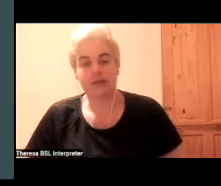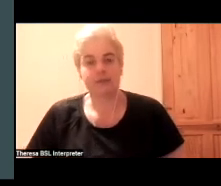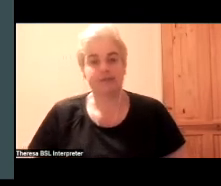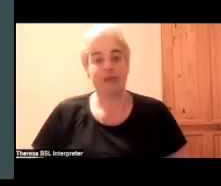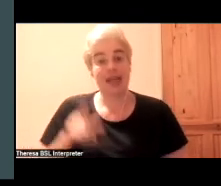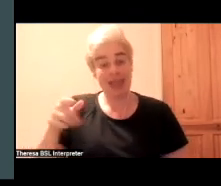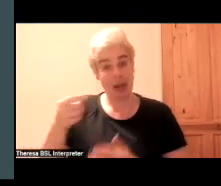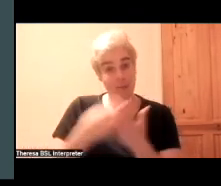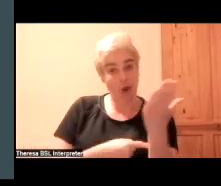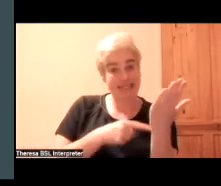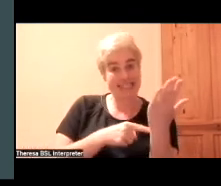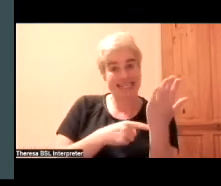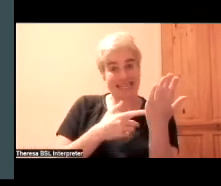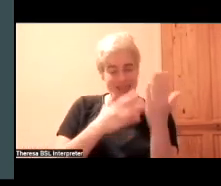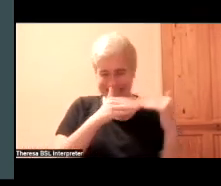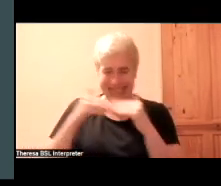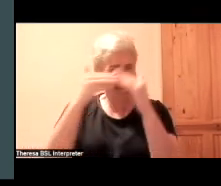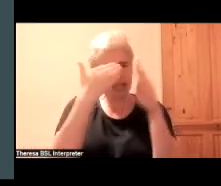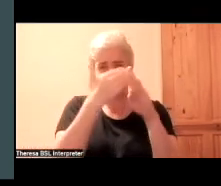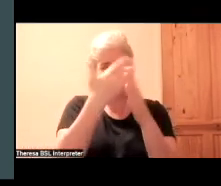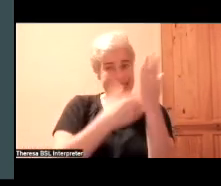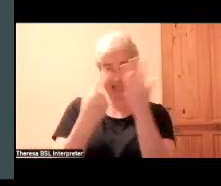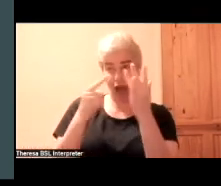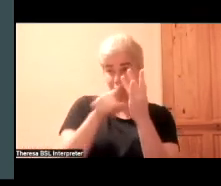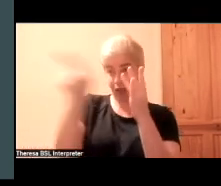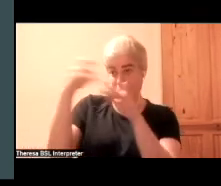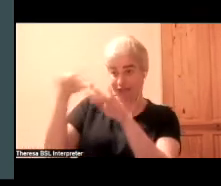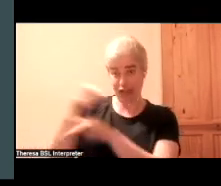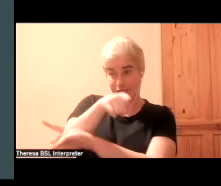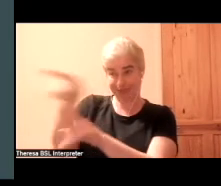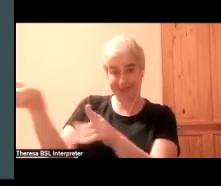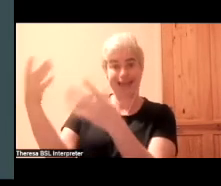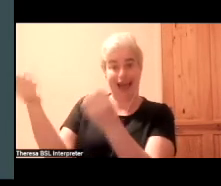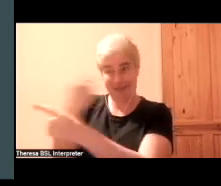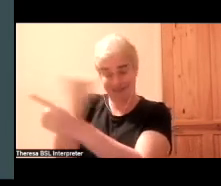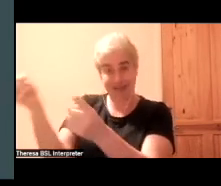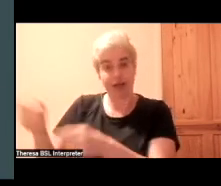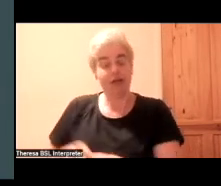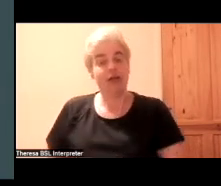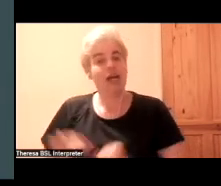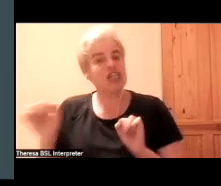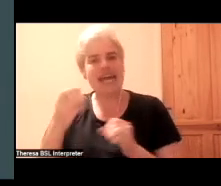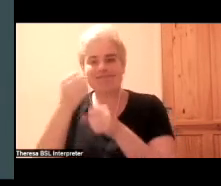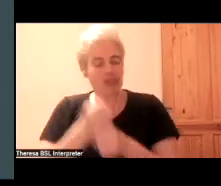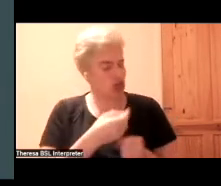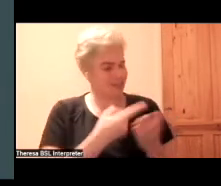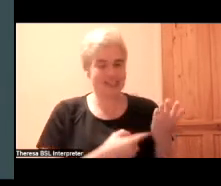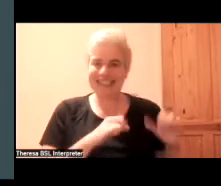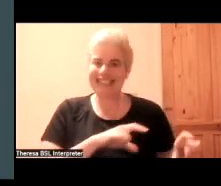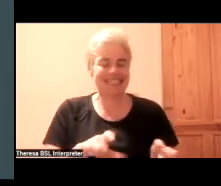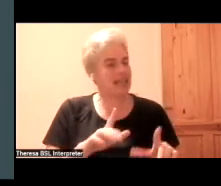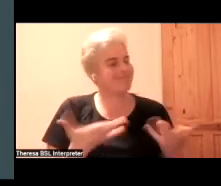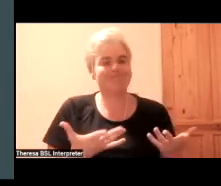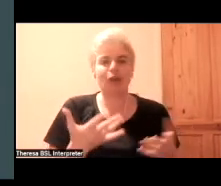That policy is standard practice in other professions. And yet the church still